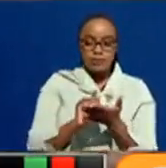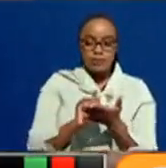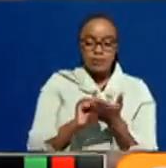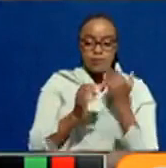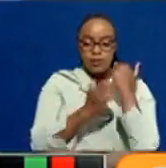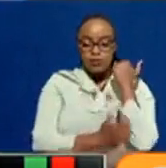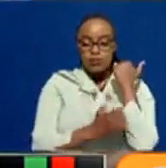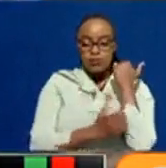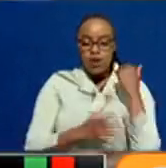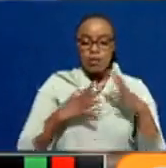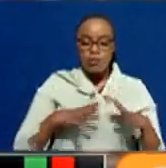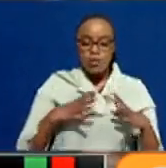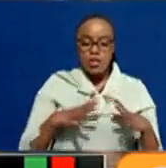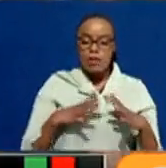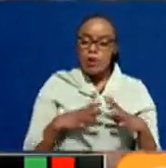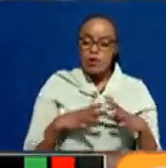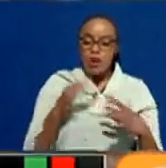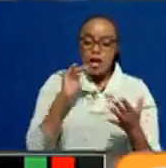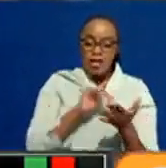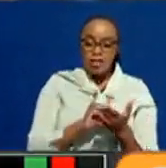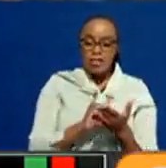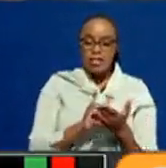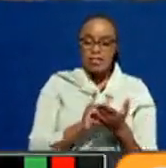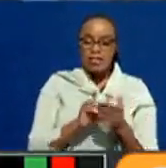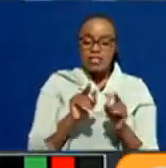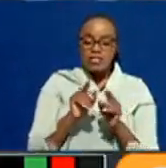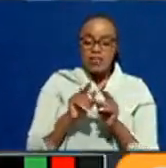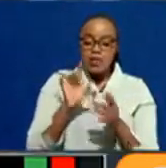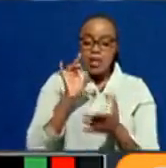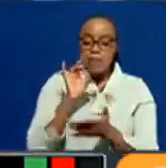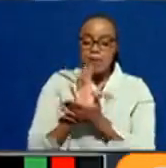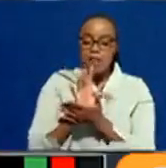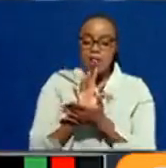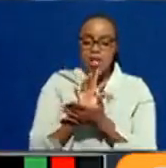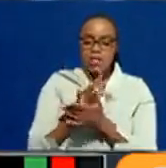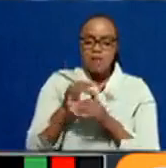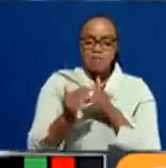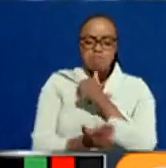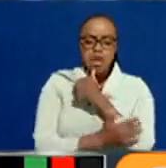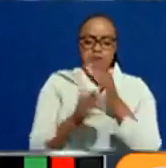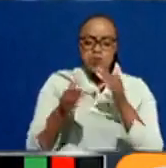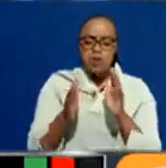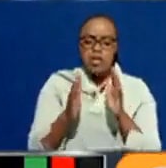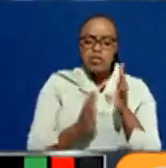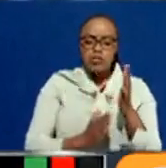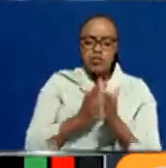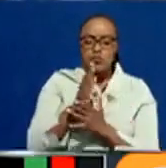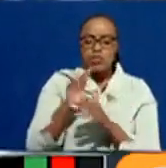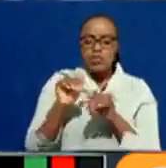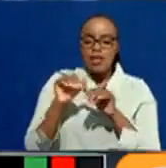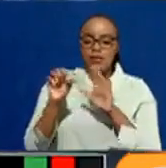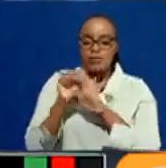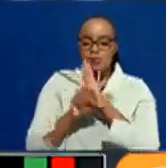poor people will never again be evicted in brutal evictions by state